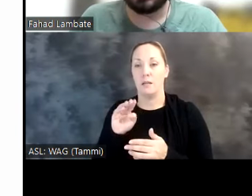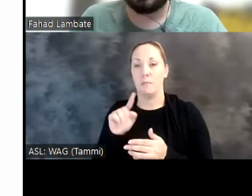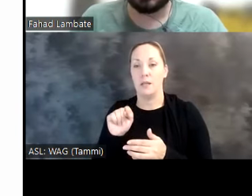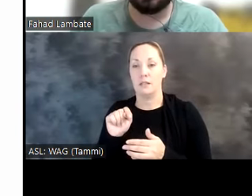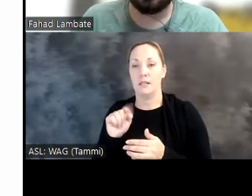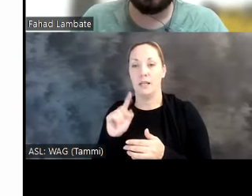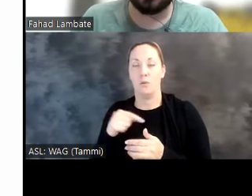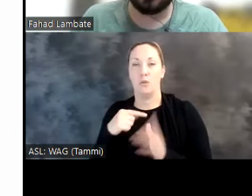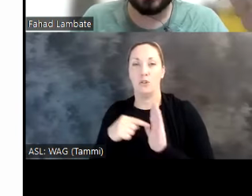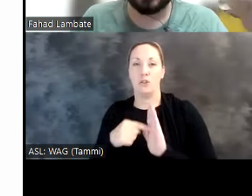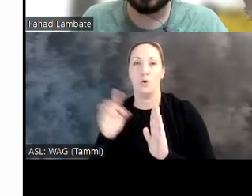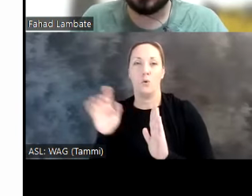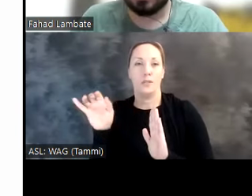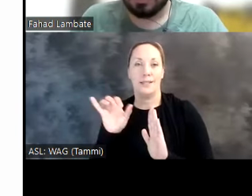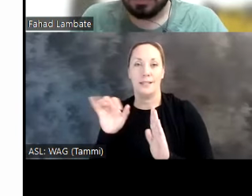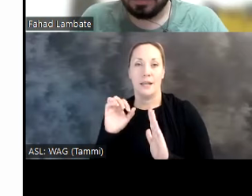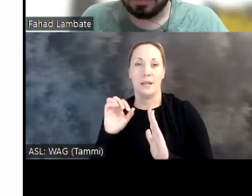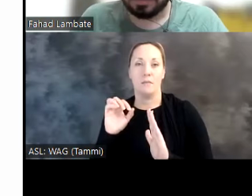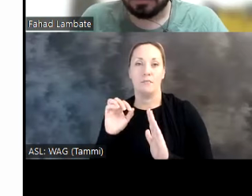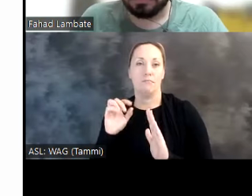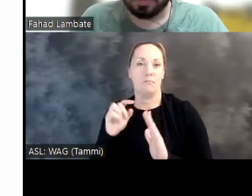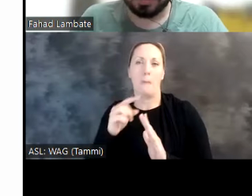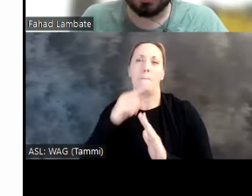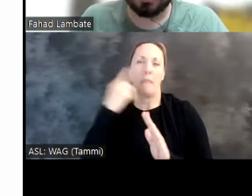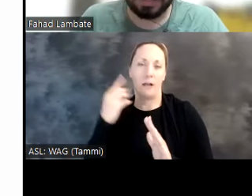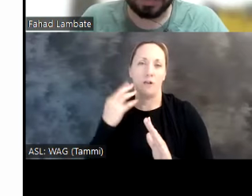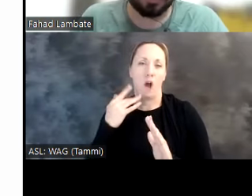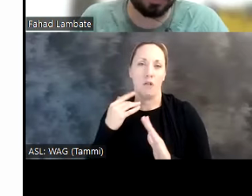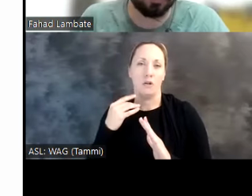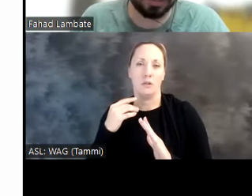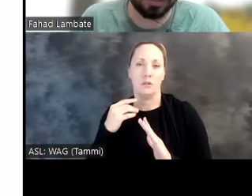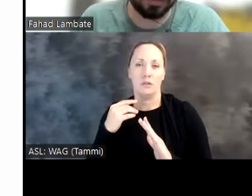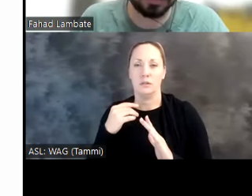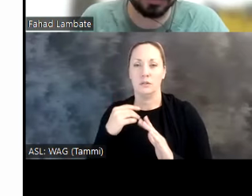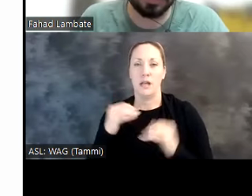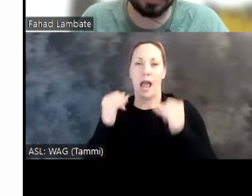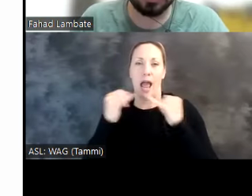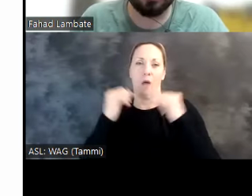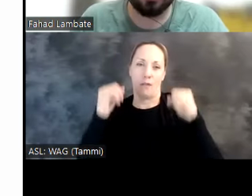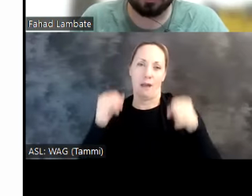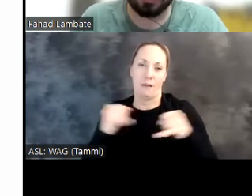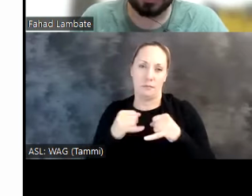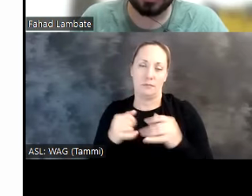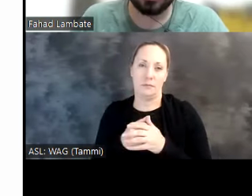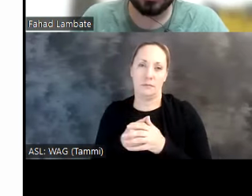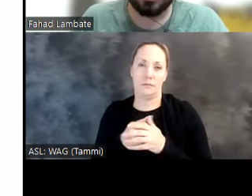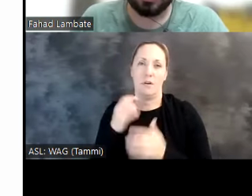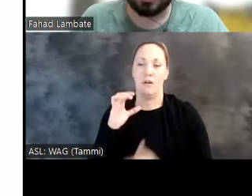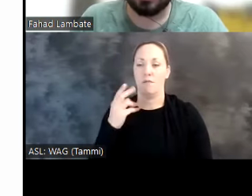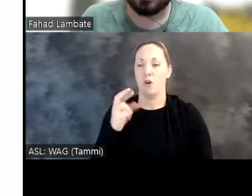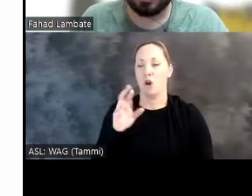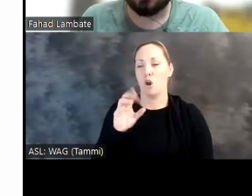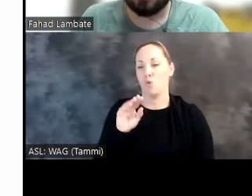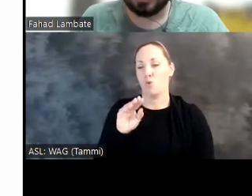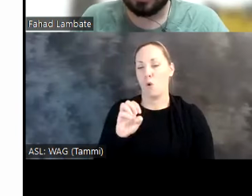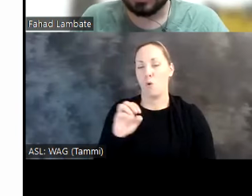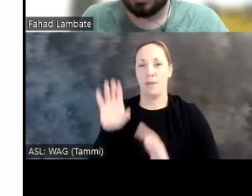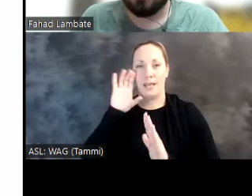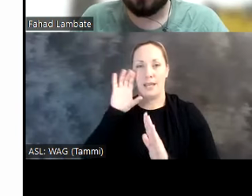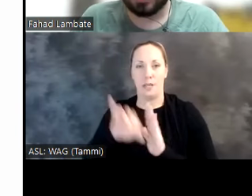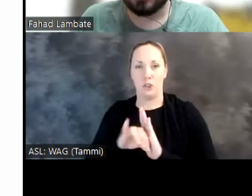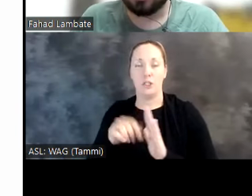the same kind of black color border, black color outline, I'll say, in case of Chrome and Edge. And as